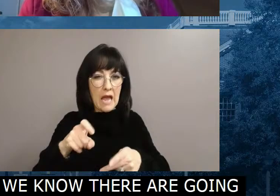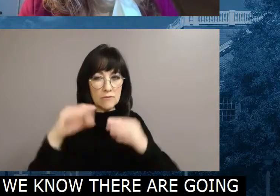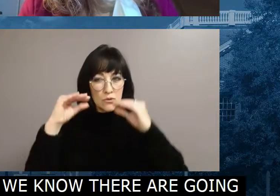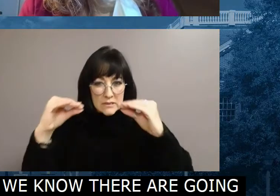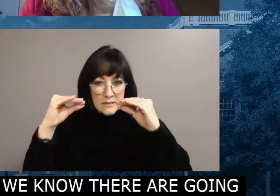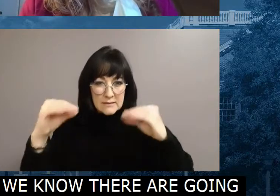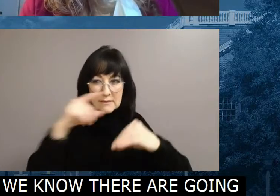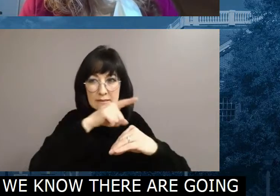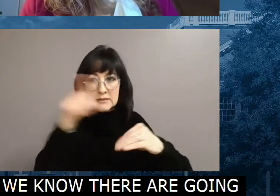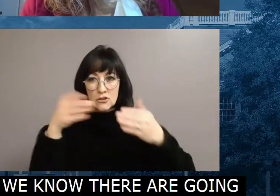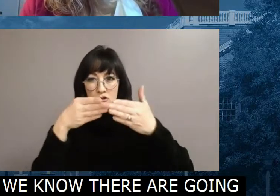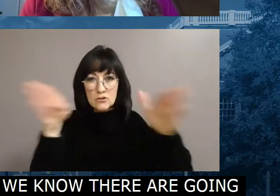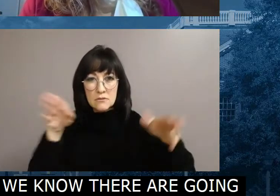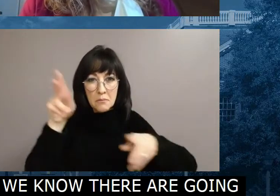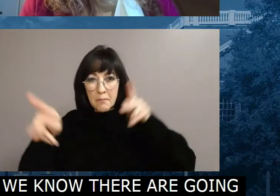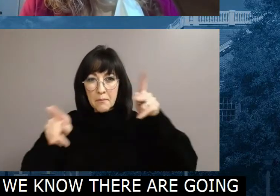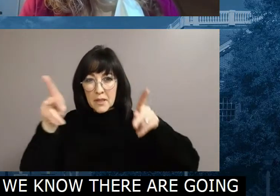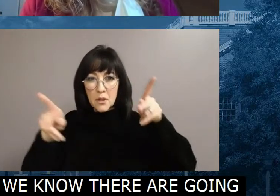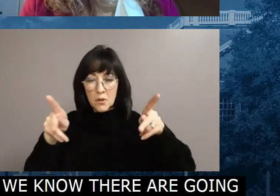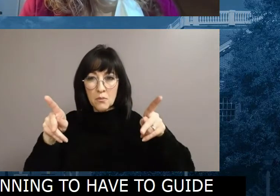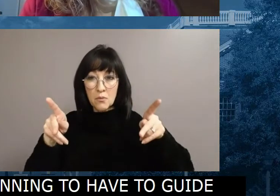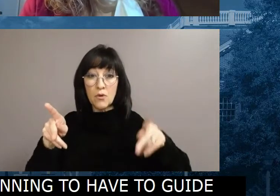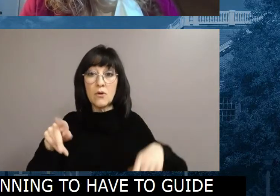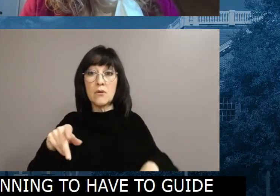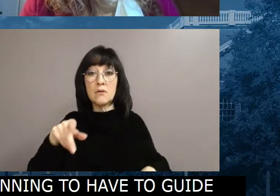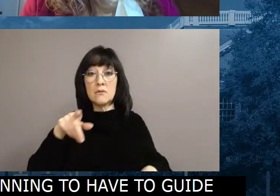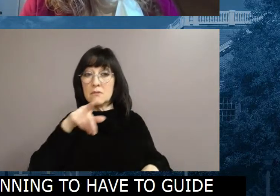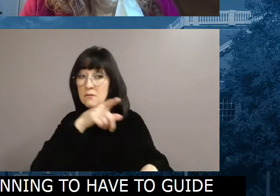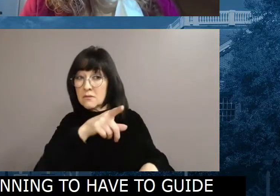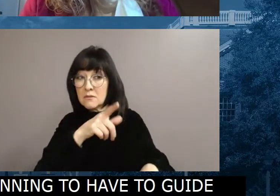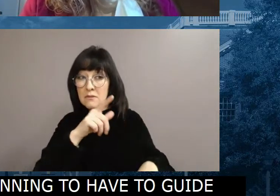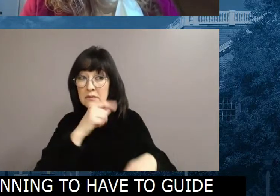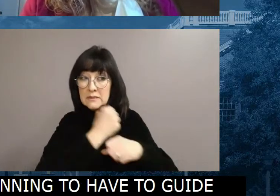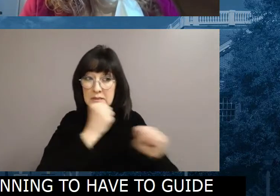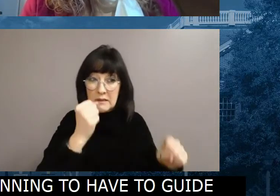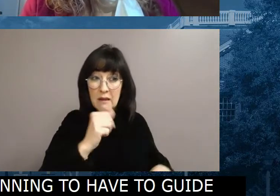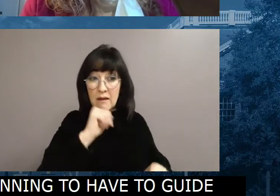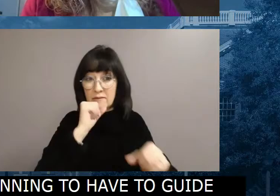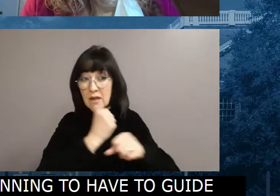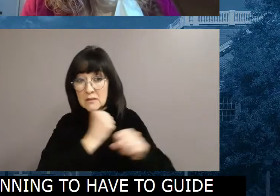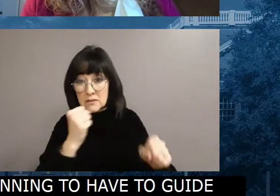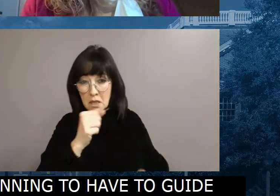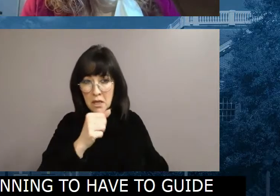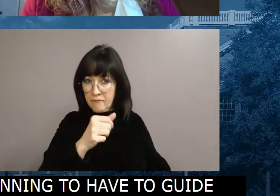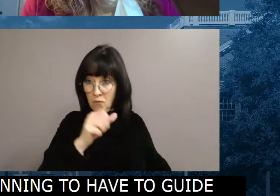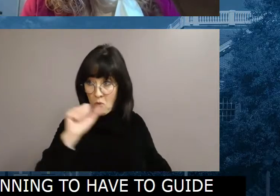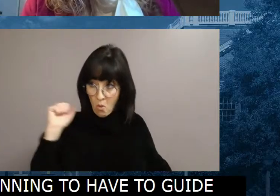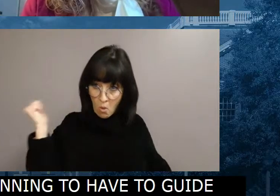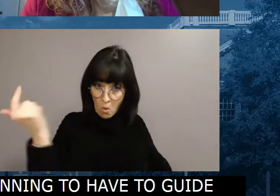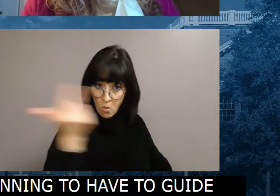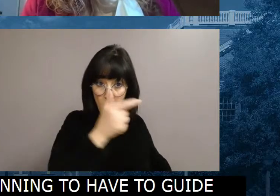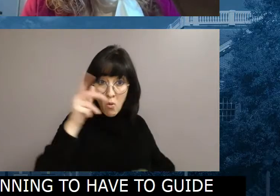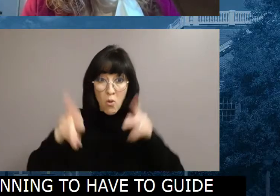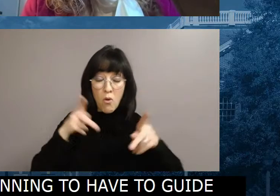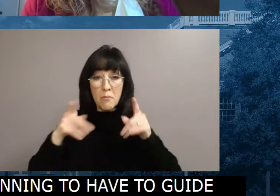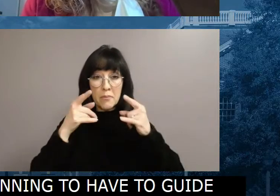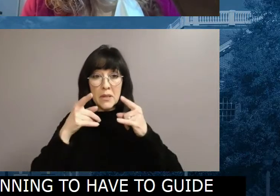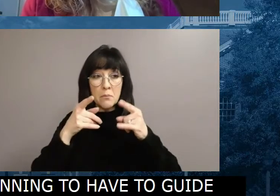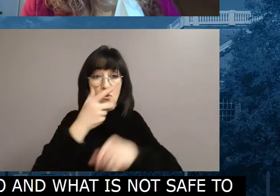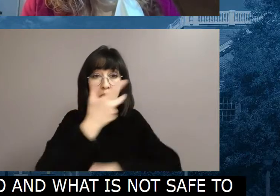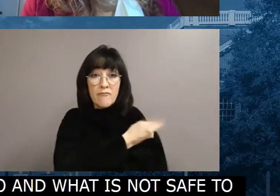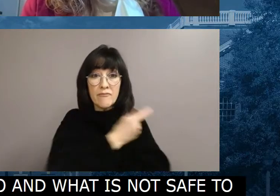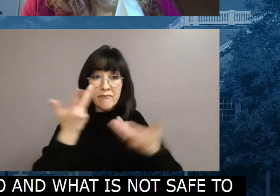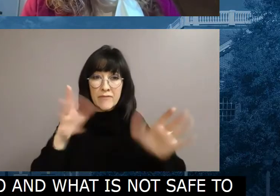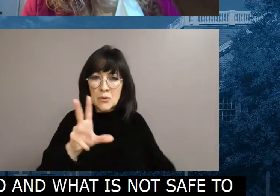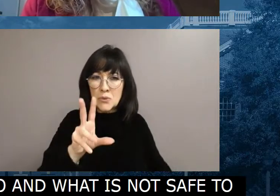not safe to do as others are not vaccinated. And at what point, can you let your guard down